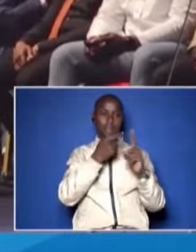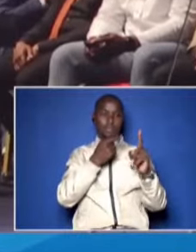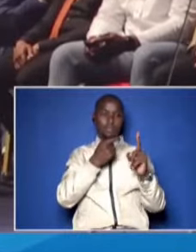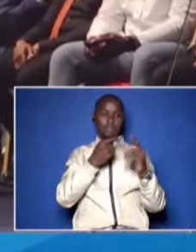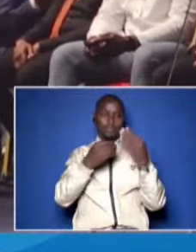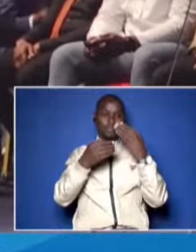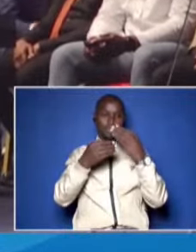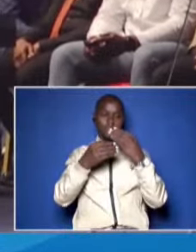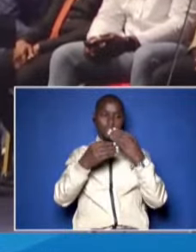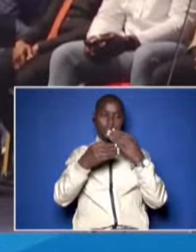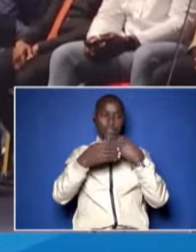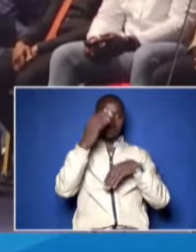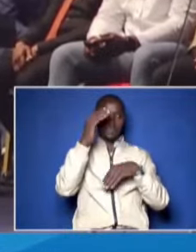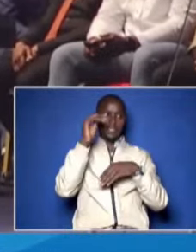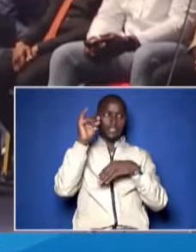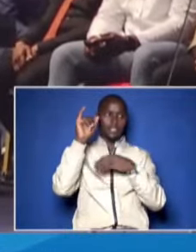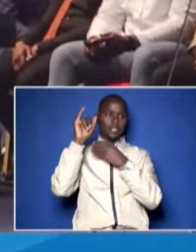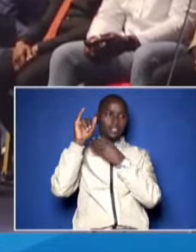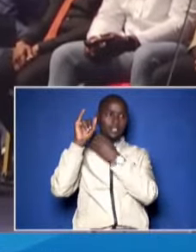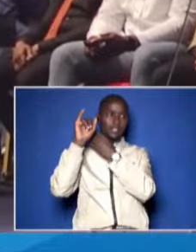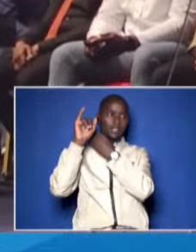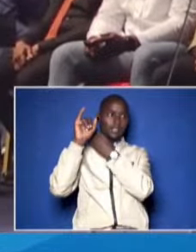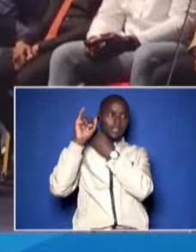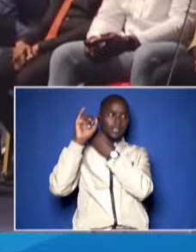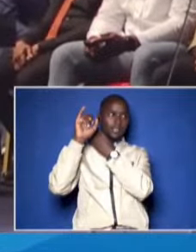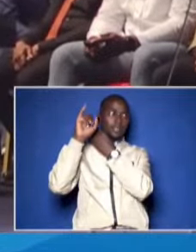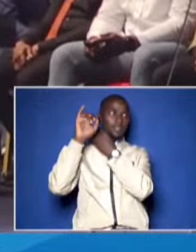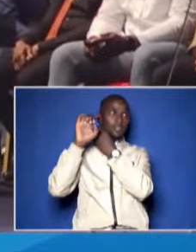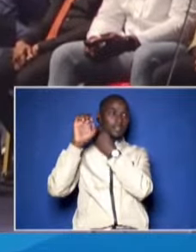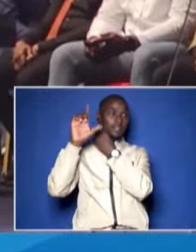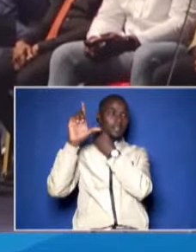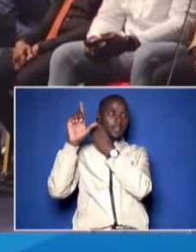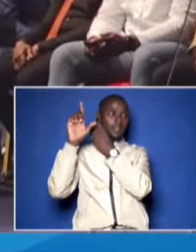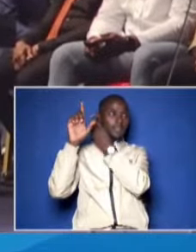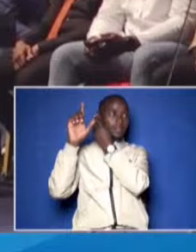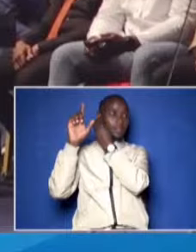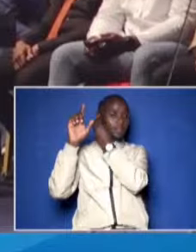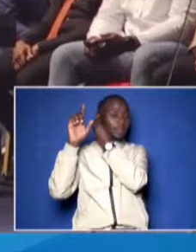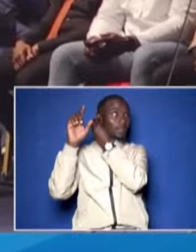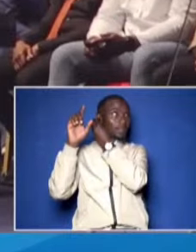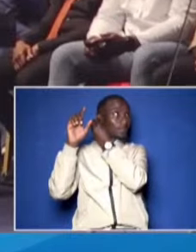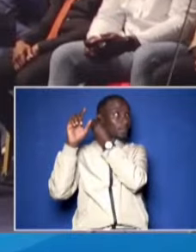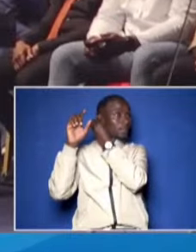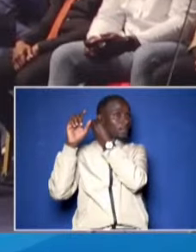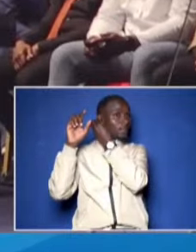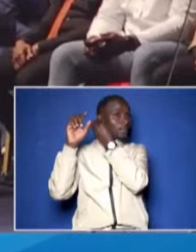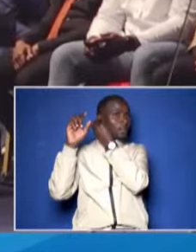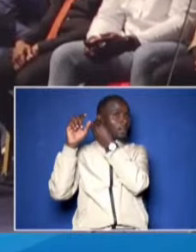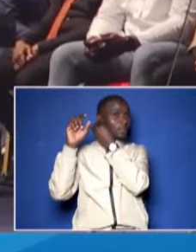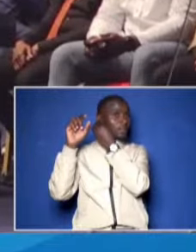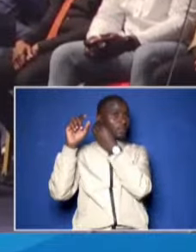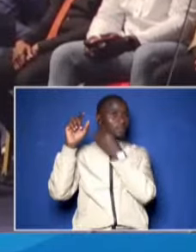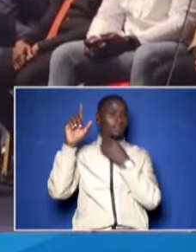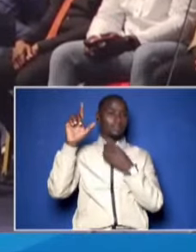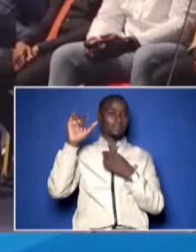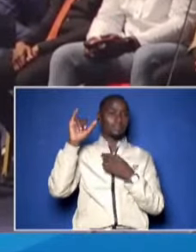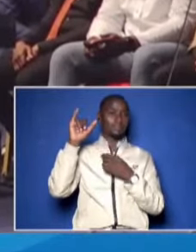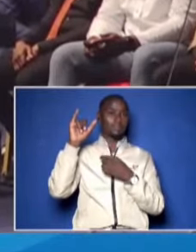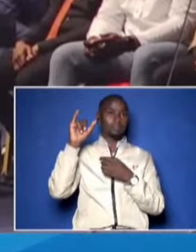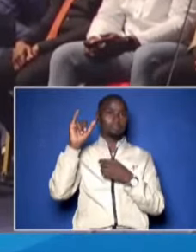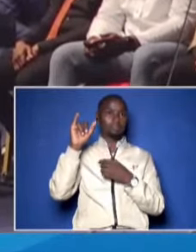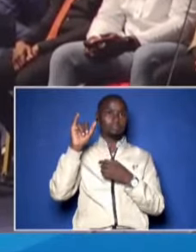University he said I thoroughly believe in a university education for men